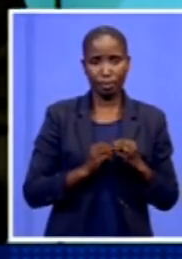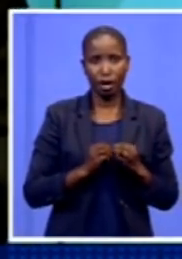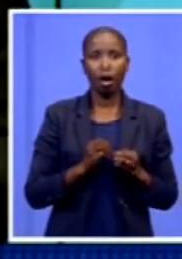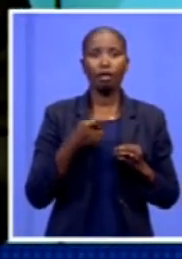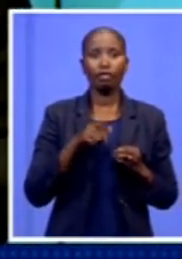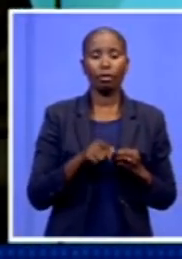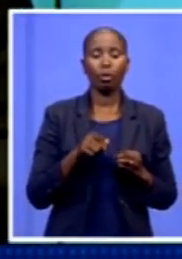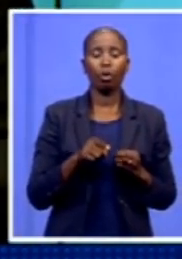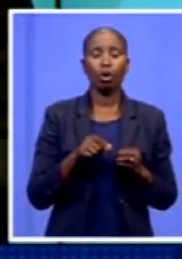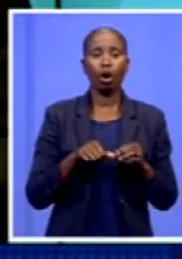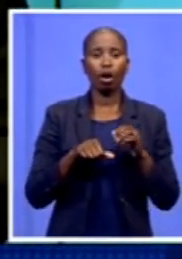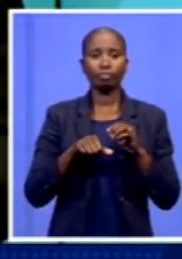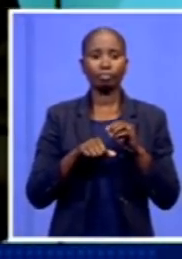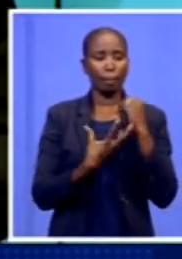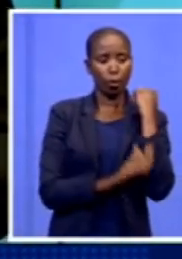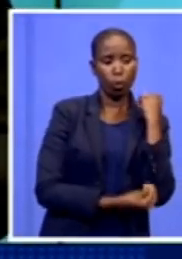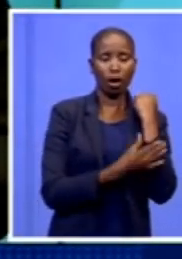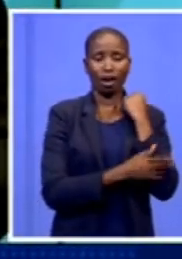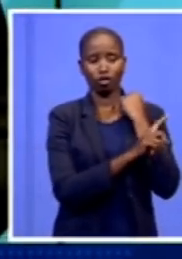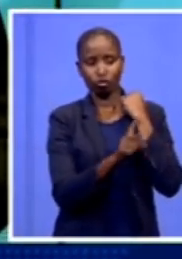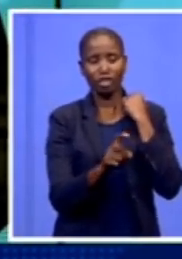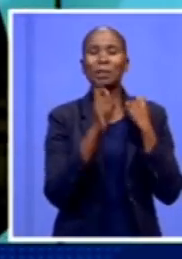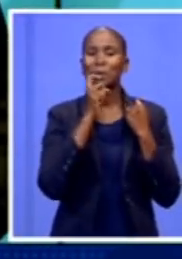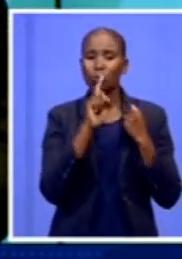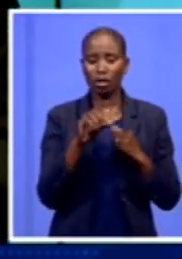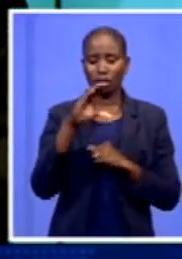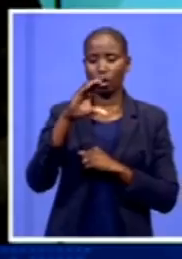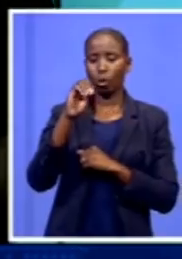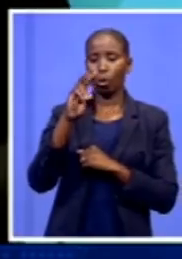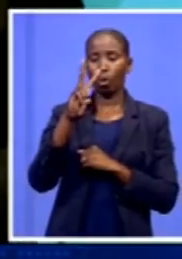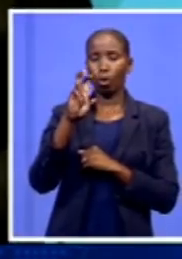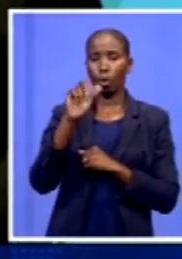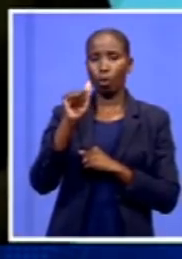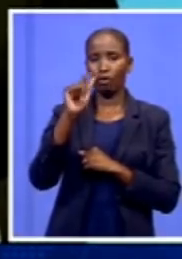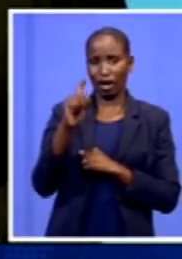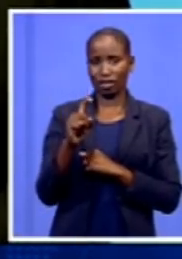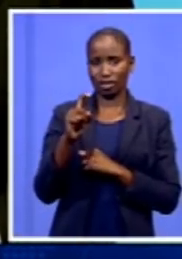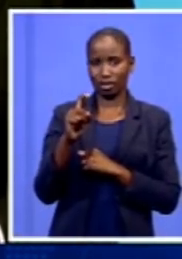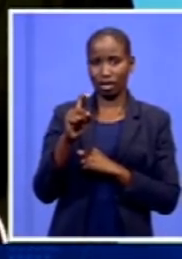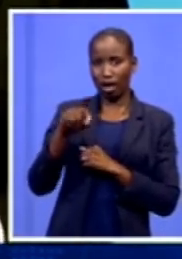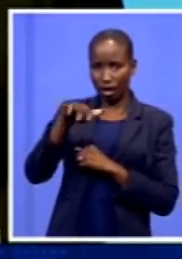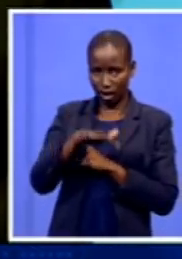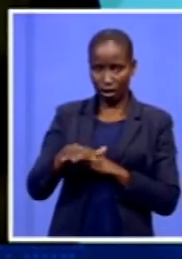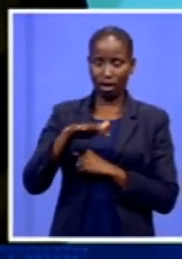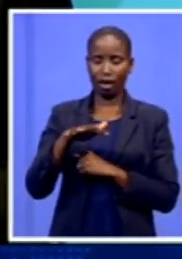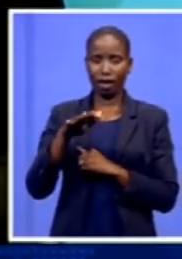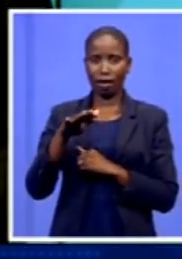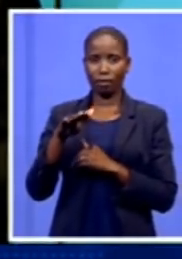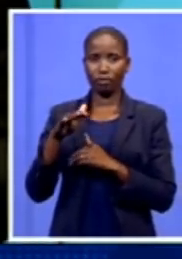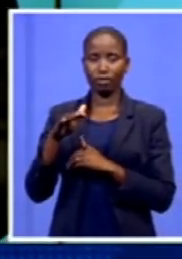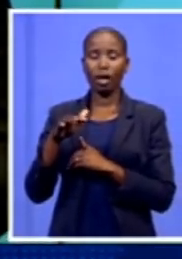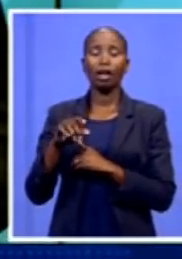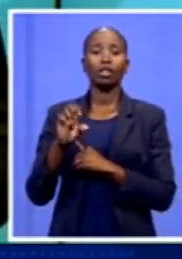through the COVAX facility. The lack of a market for vaccines produced in